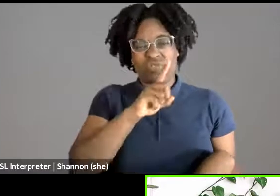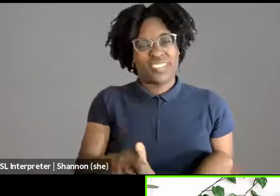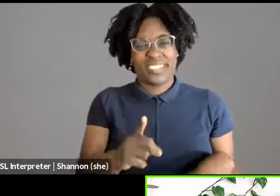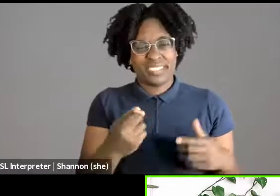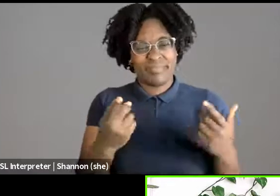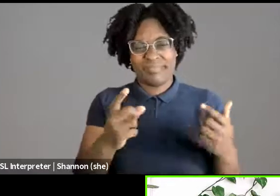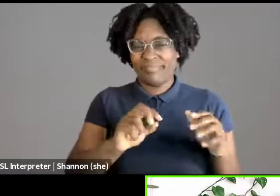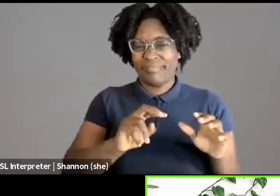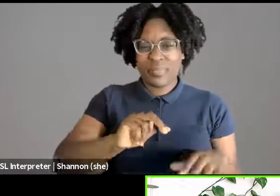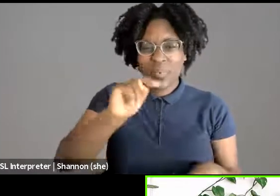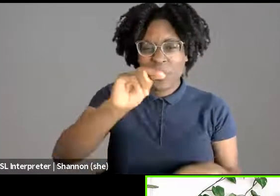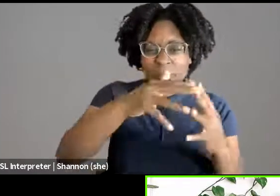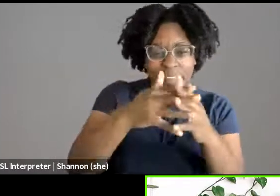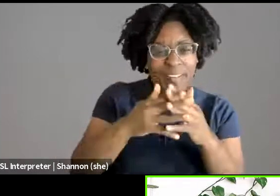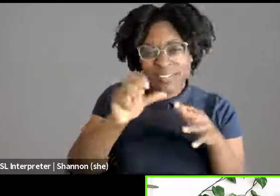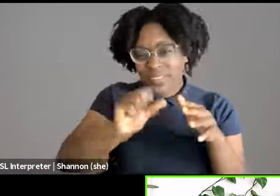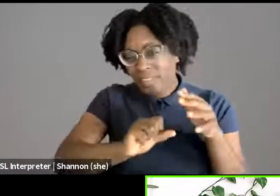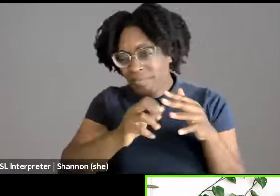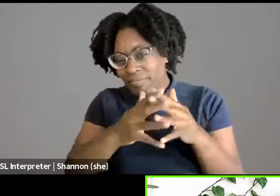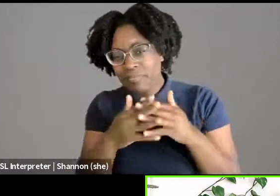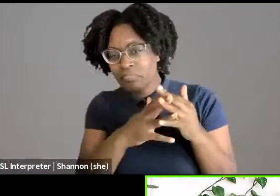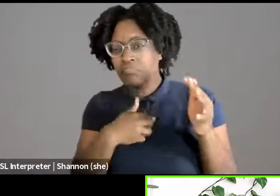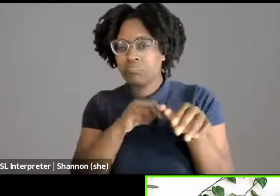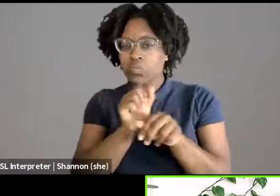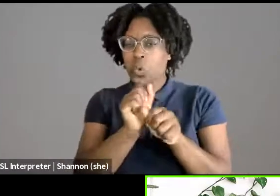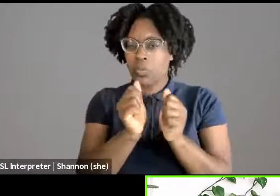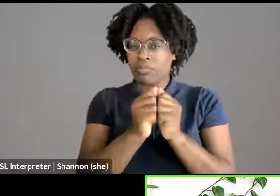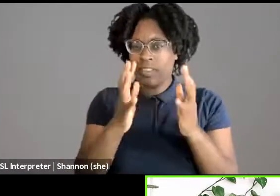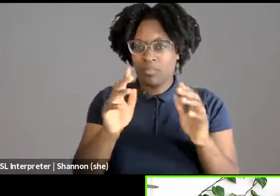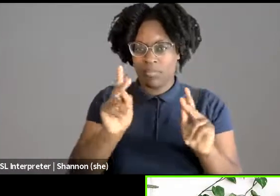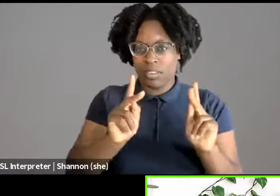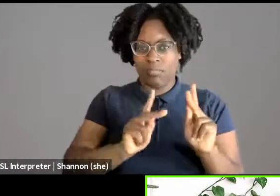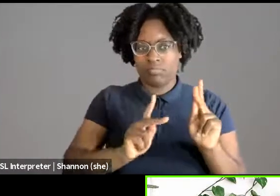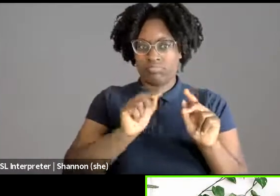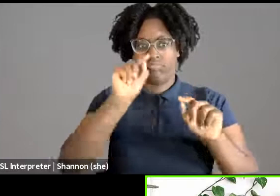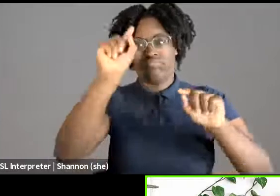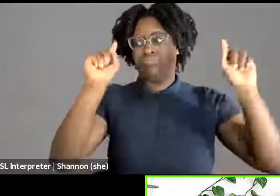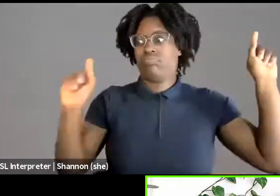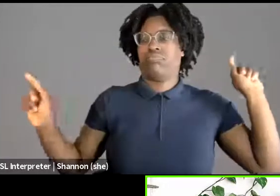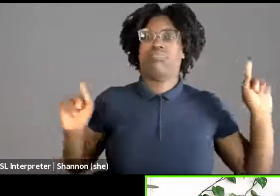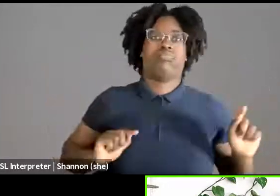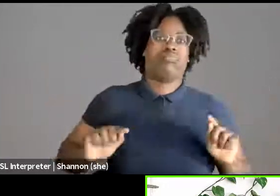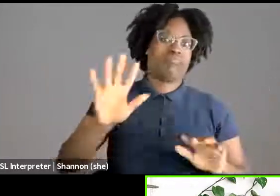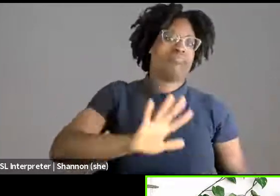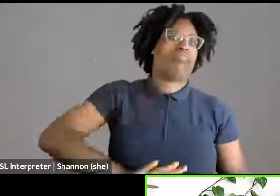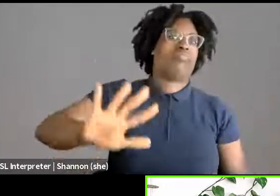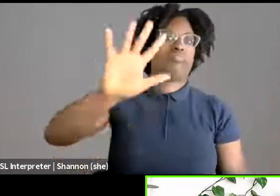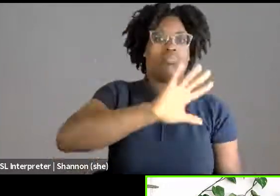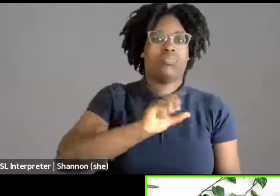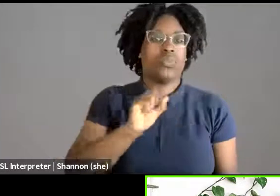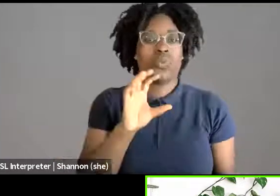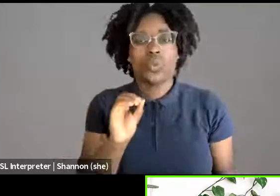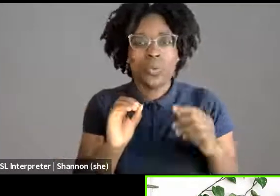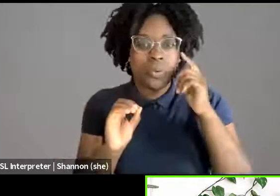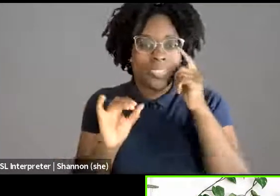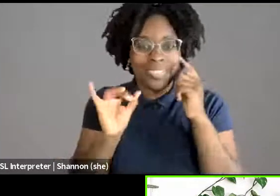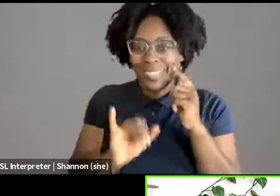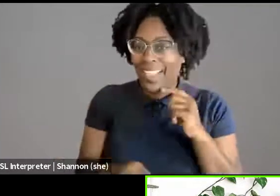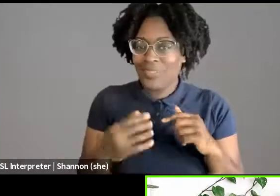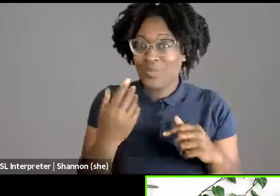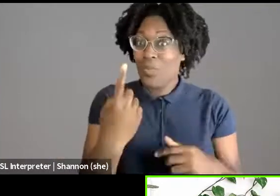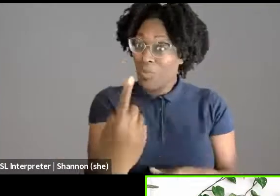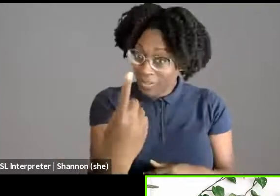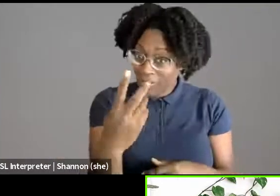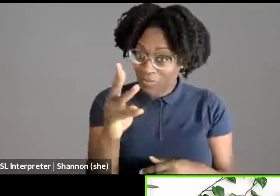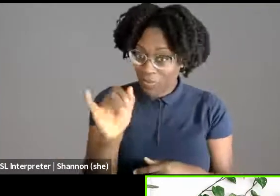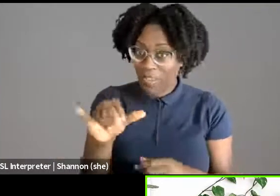them, and work with them on this project. So that's one definite way. We're